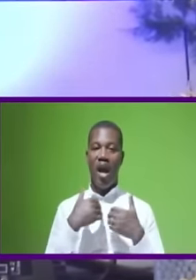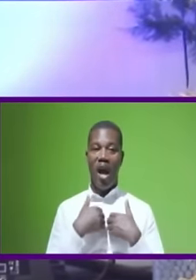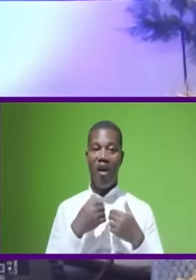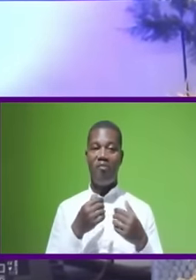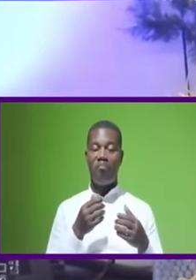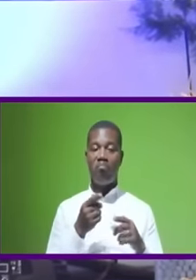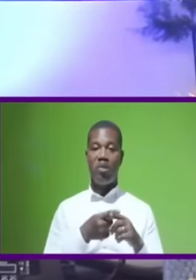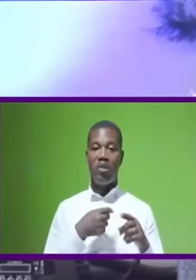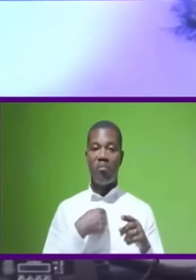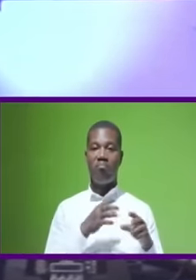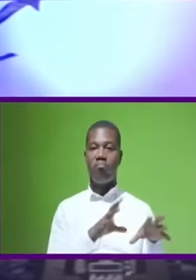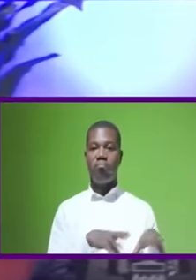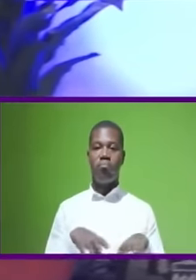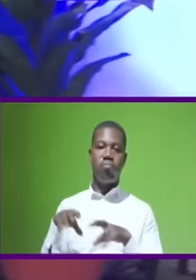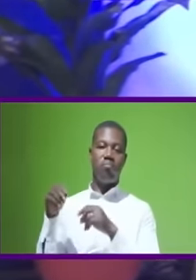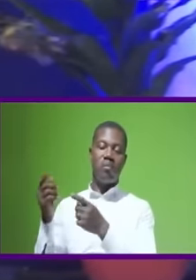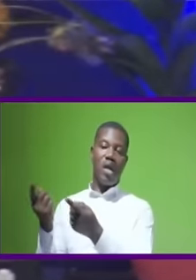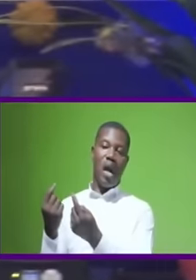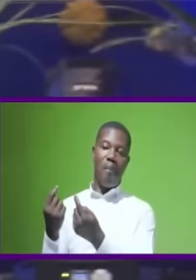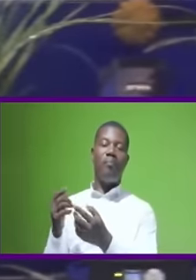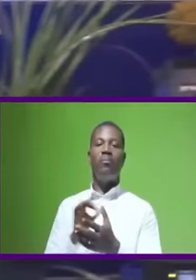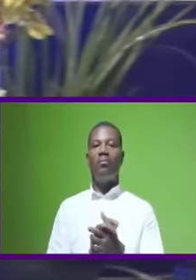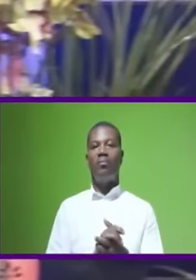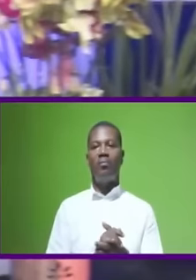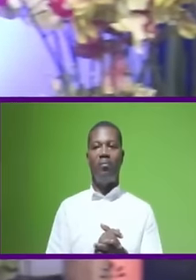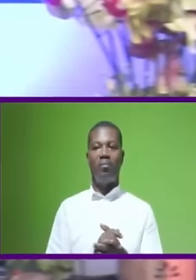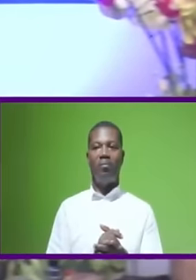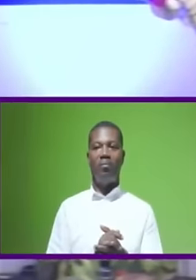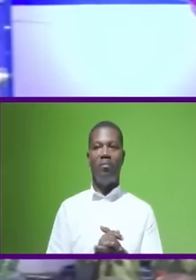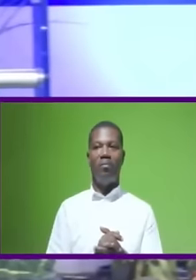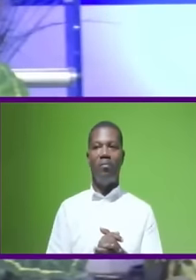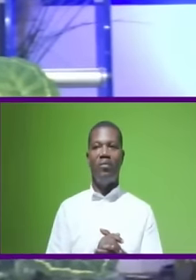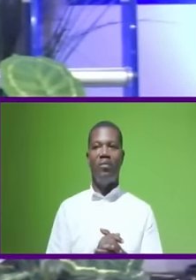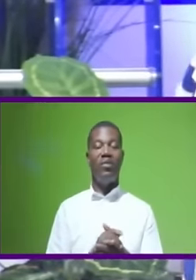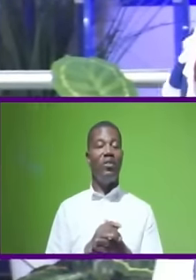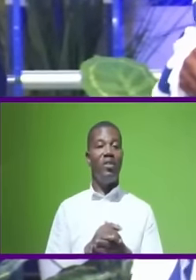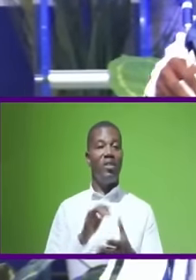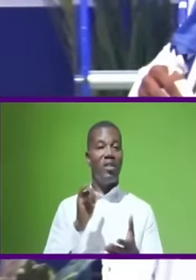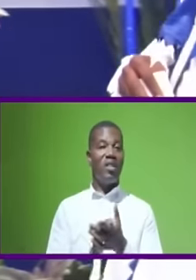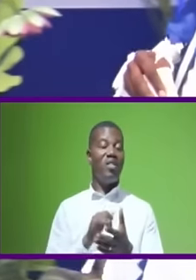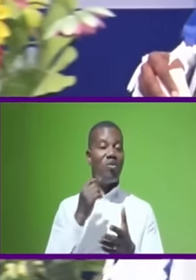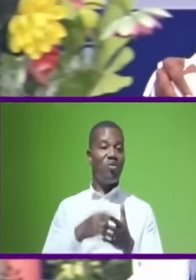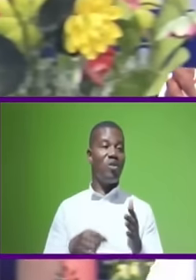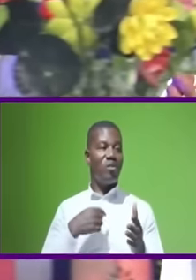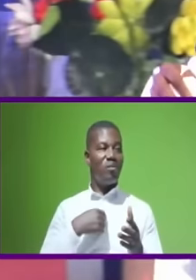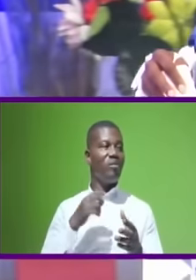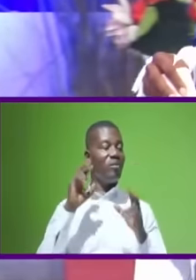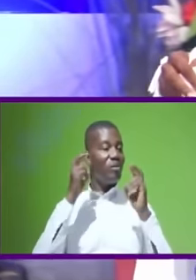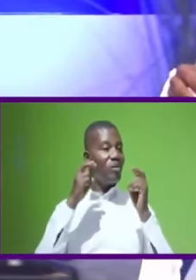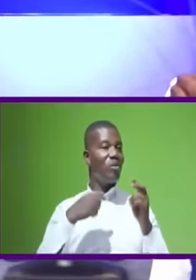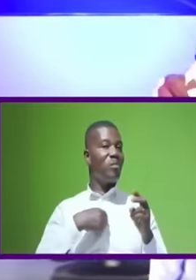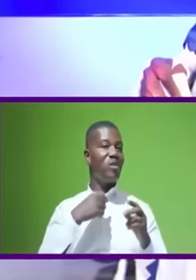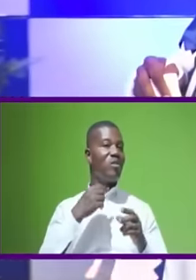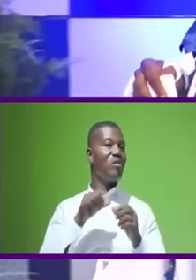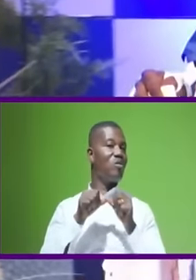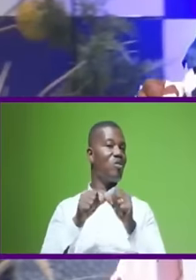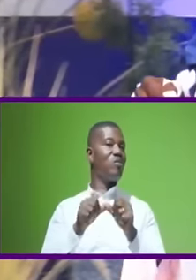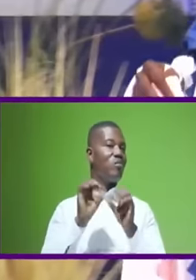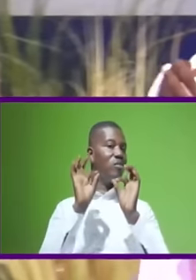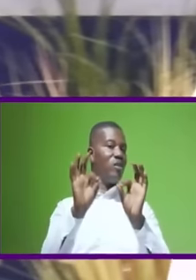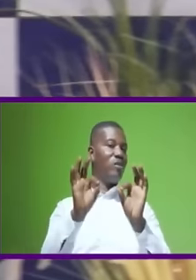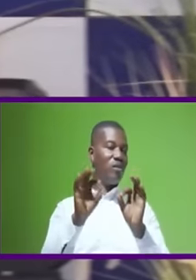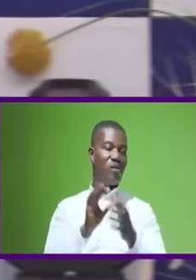fireba. I have where I am coming from. I know who I'm not me go so much. And this is what I continue to teach